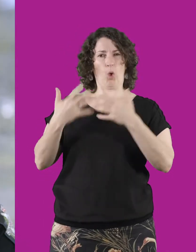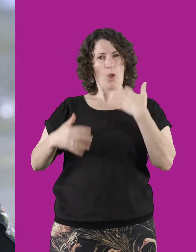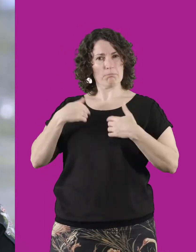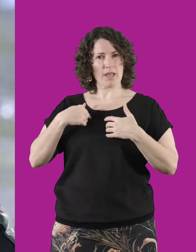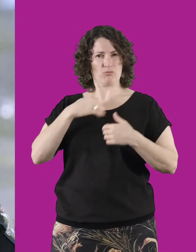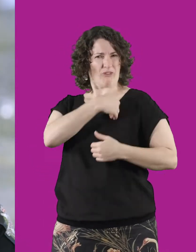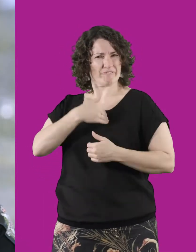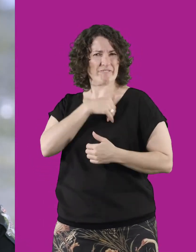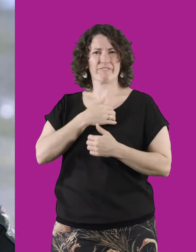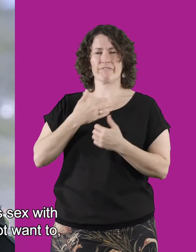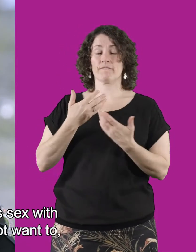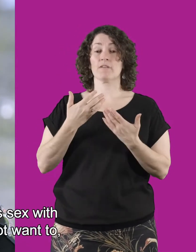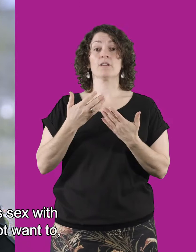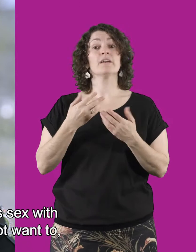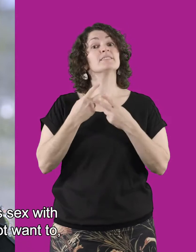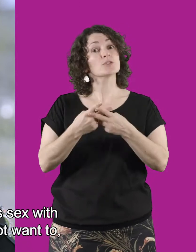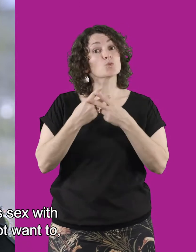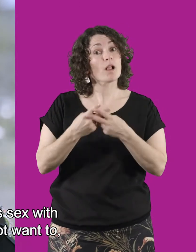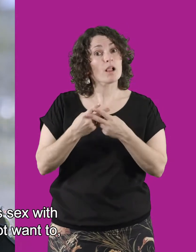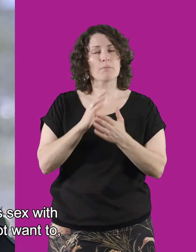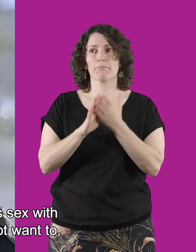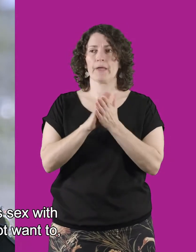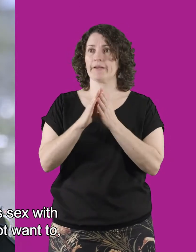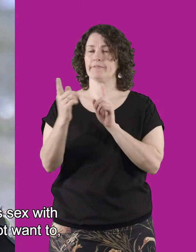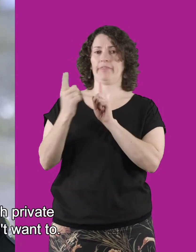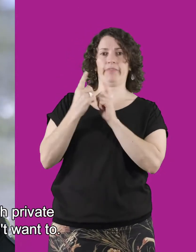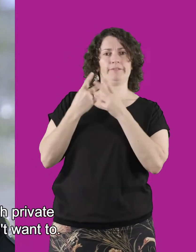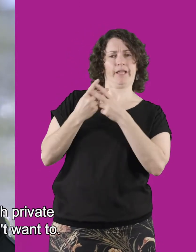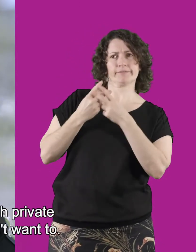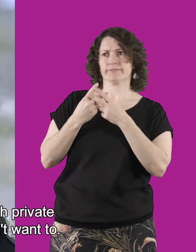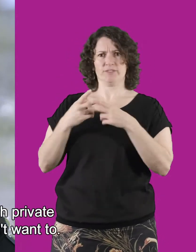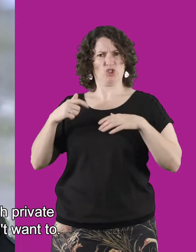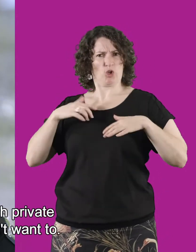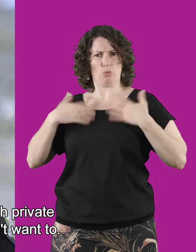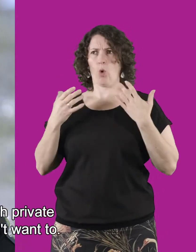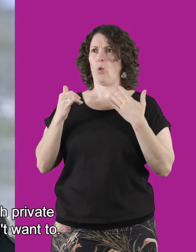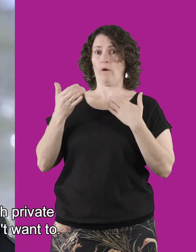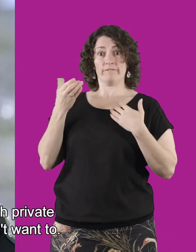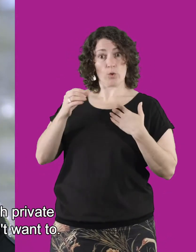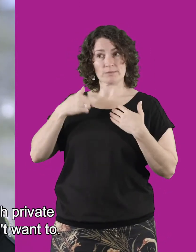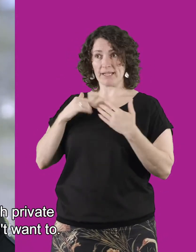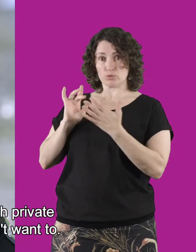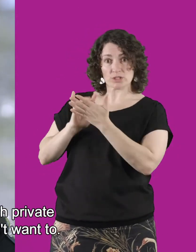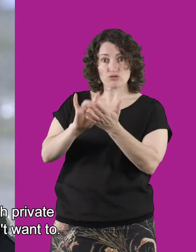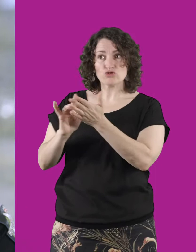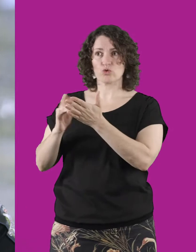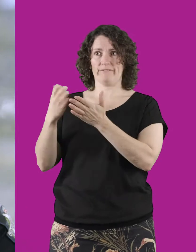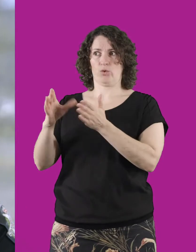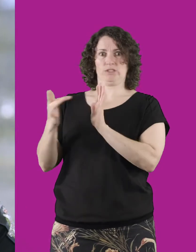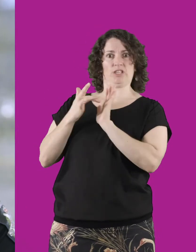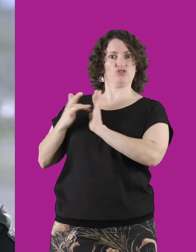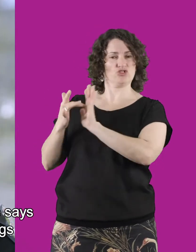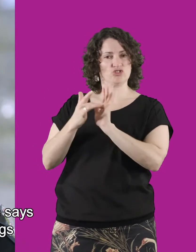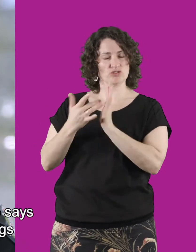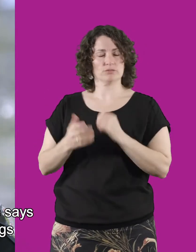you. Sexual, when someone has sex with you when you do not want to or makes you touch private parts when you don't want to.